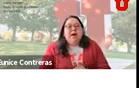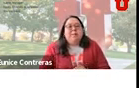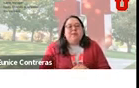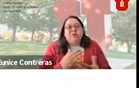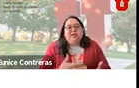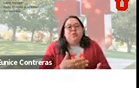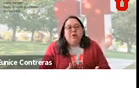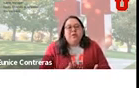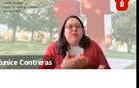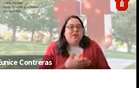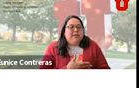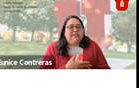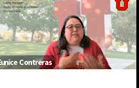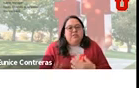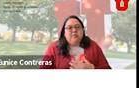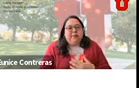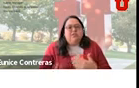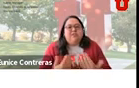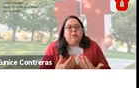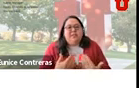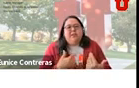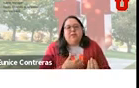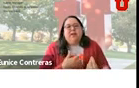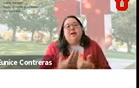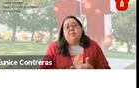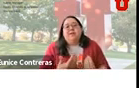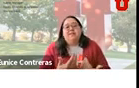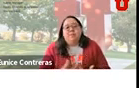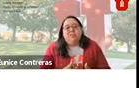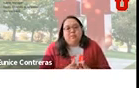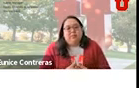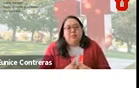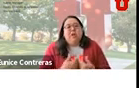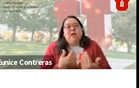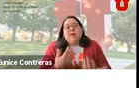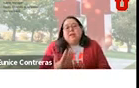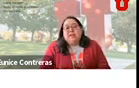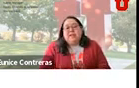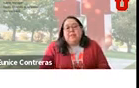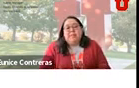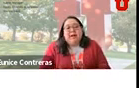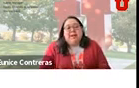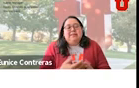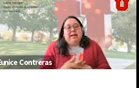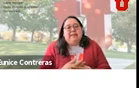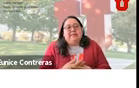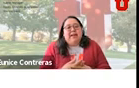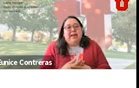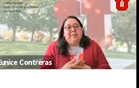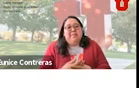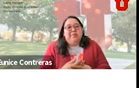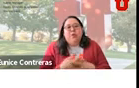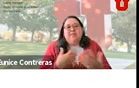accommodate, but try to work with your attendees and your vendors in a way that you can accommodate as much as possible. Keep in mind